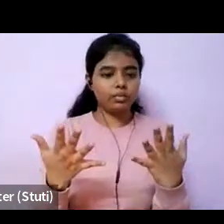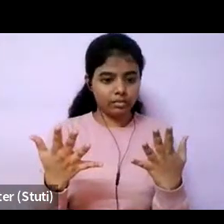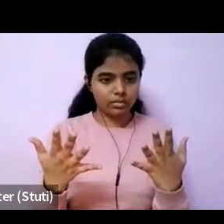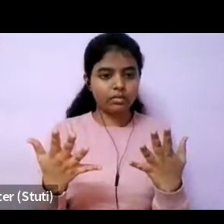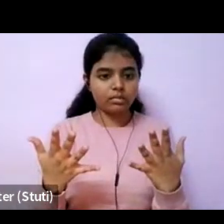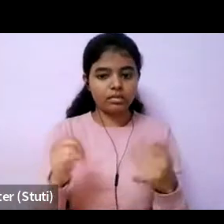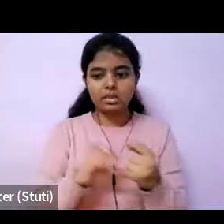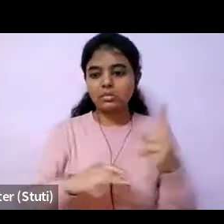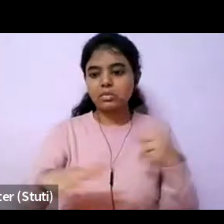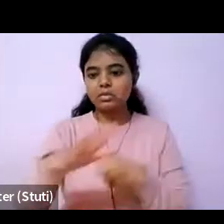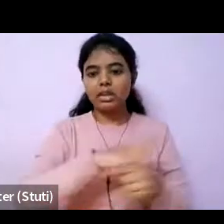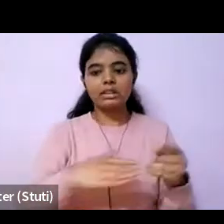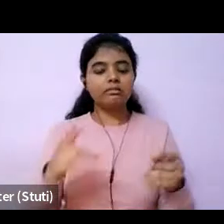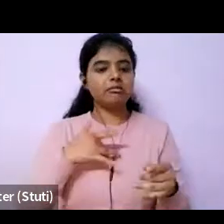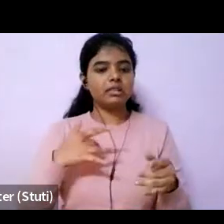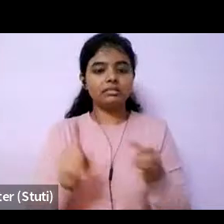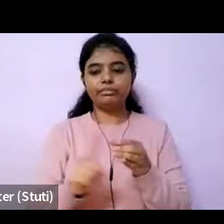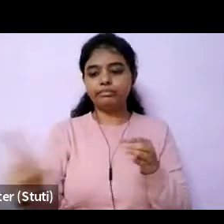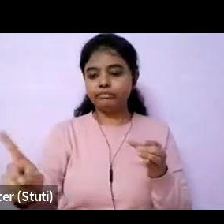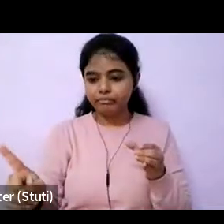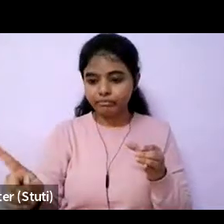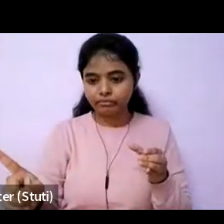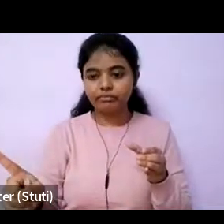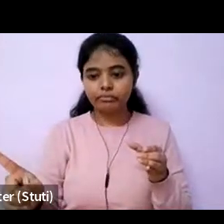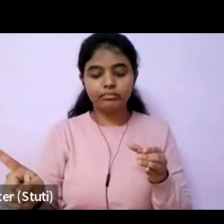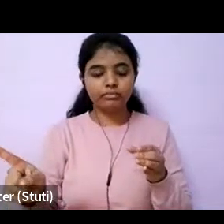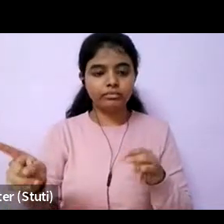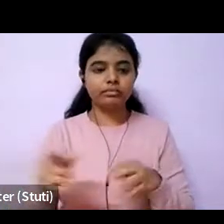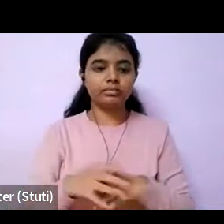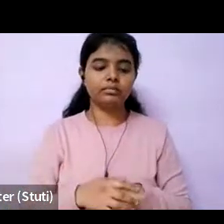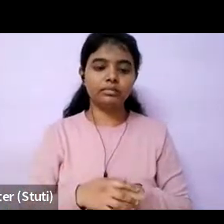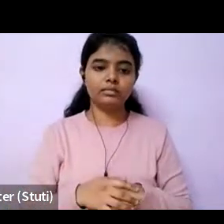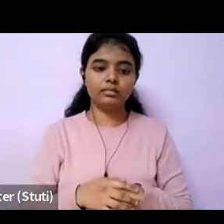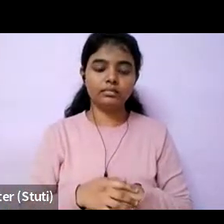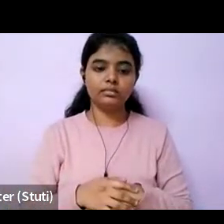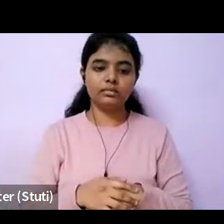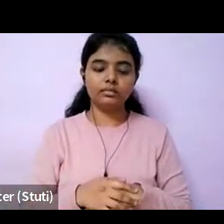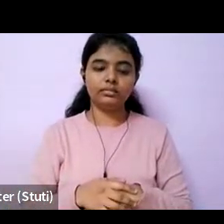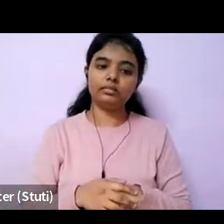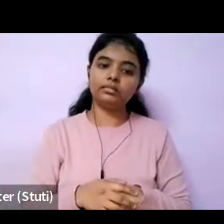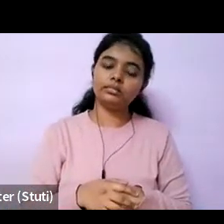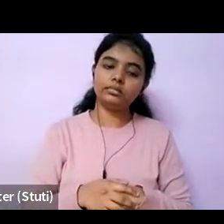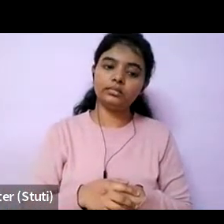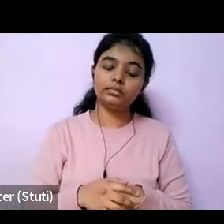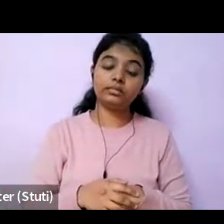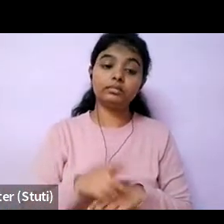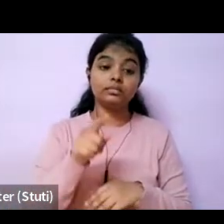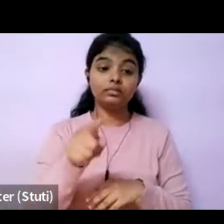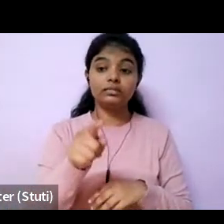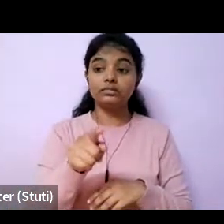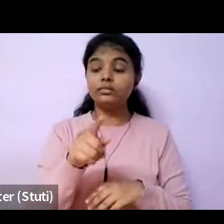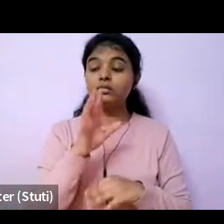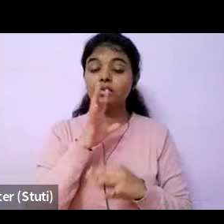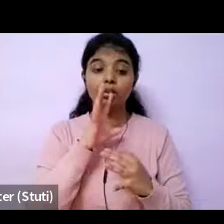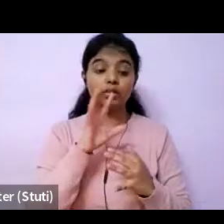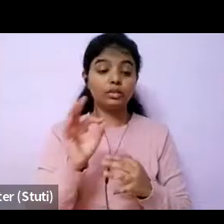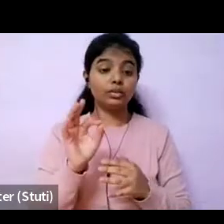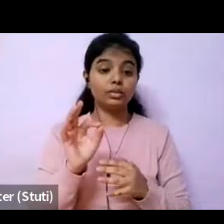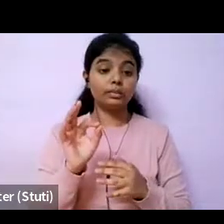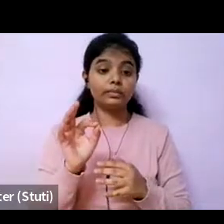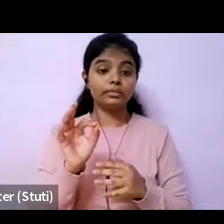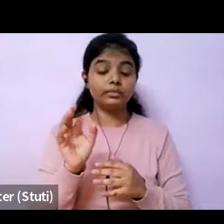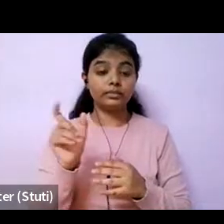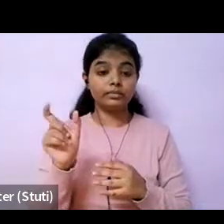society and community. So even though the term the original the meaning of the